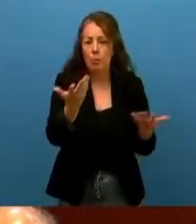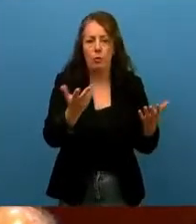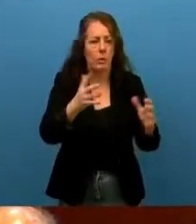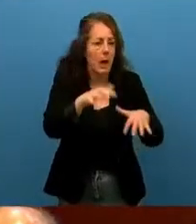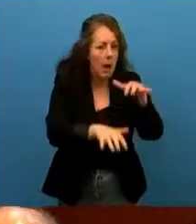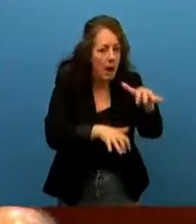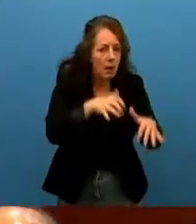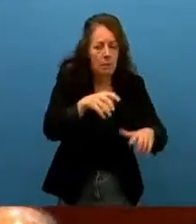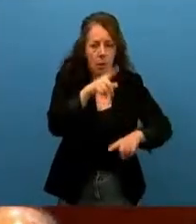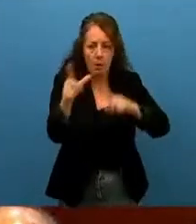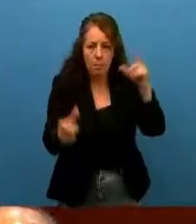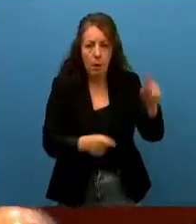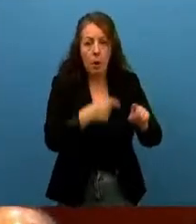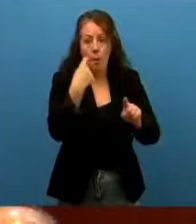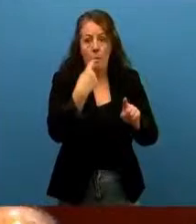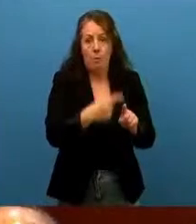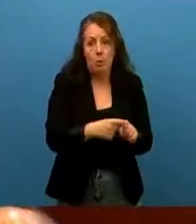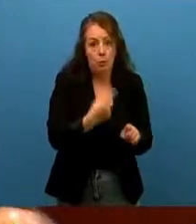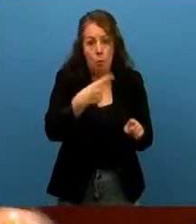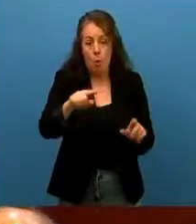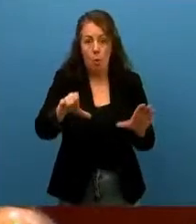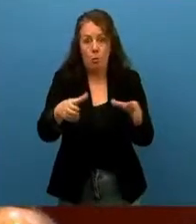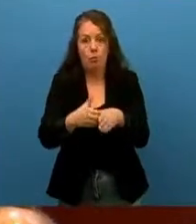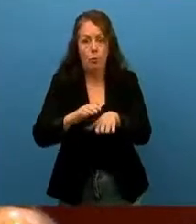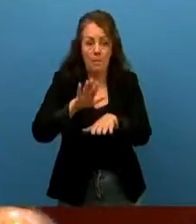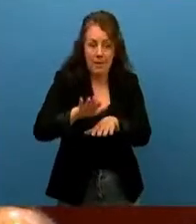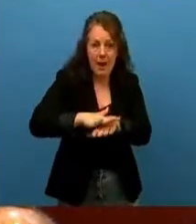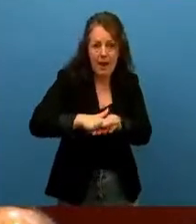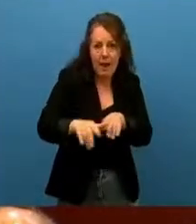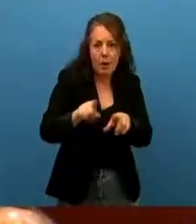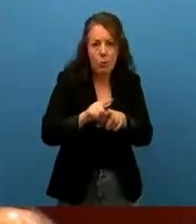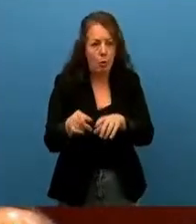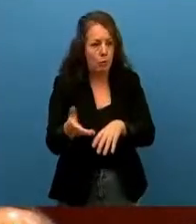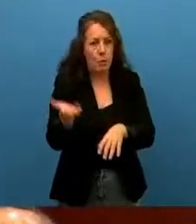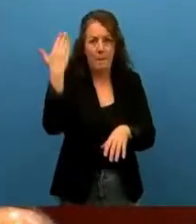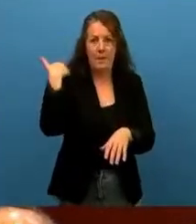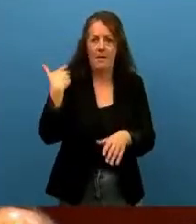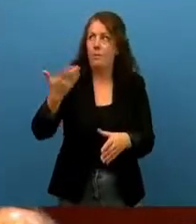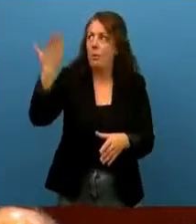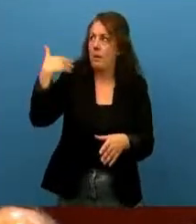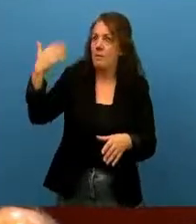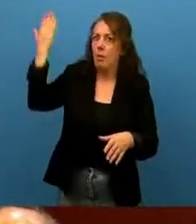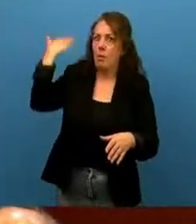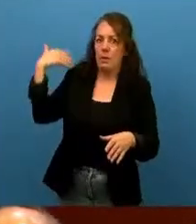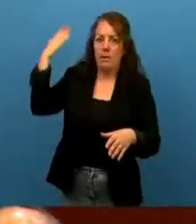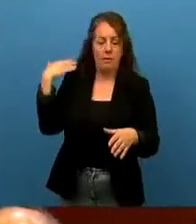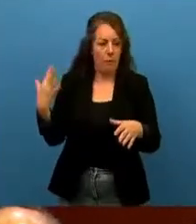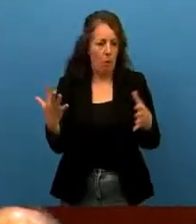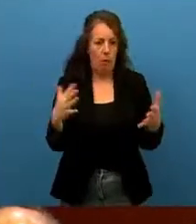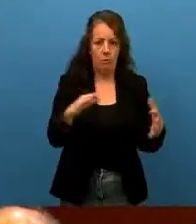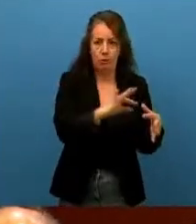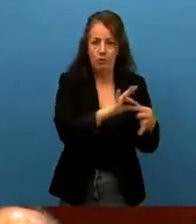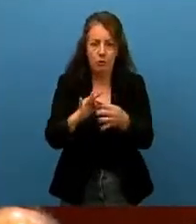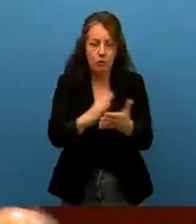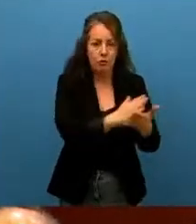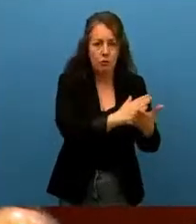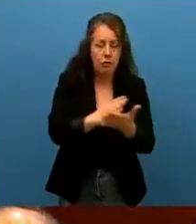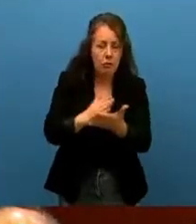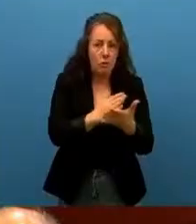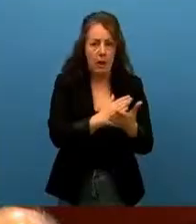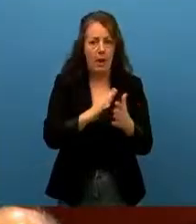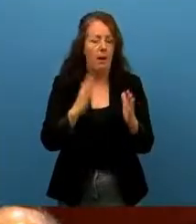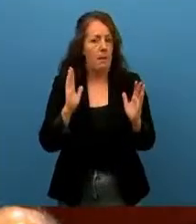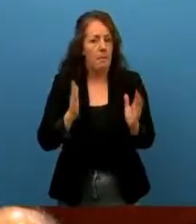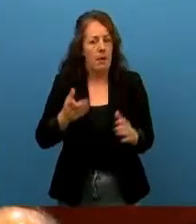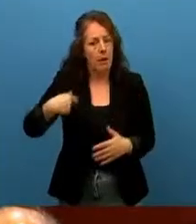territories, shared history and culture, preservation, possession of or use of shared